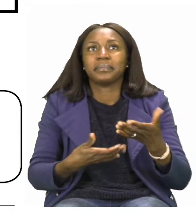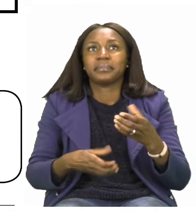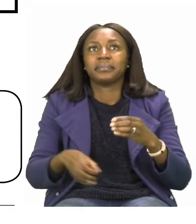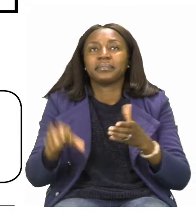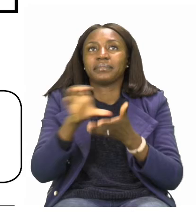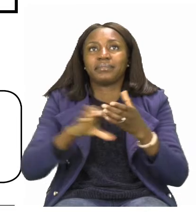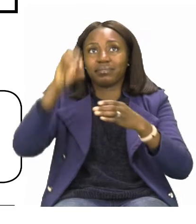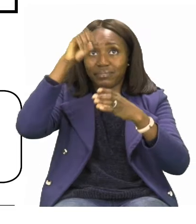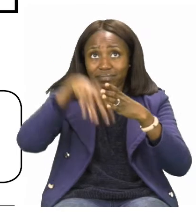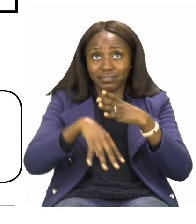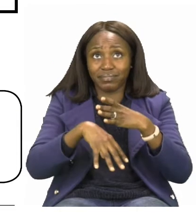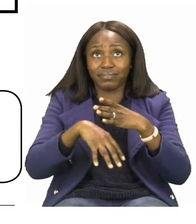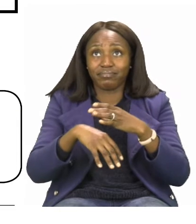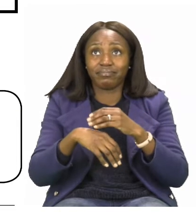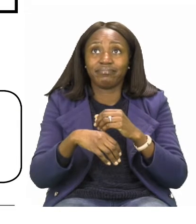paper,